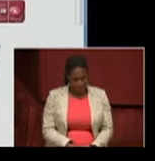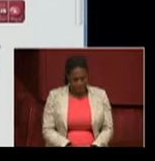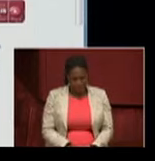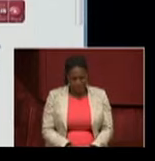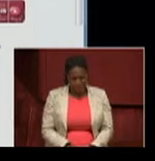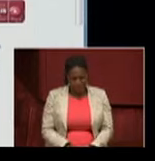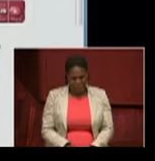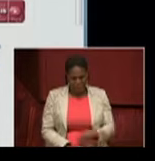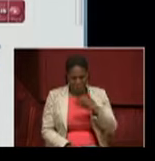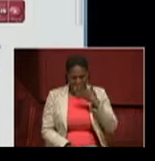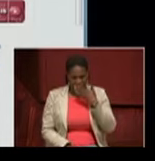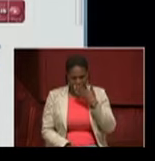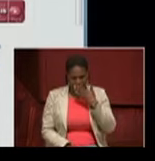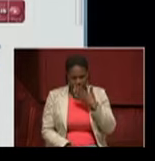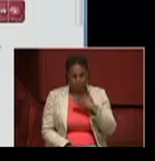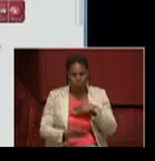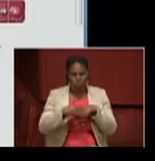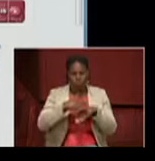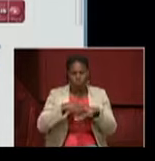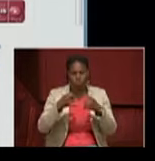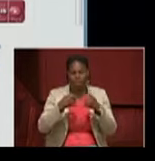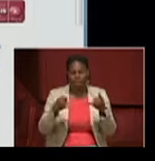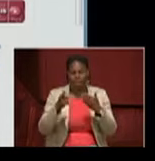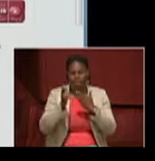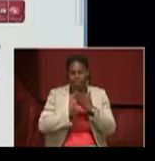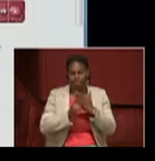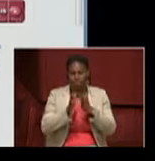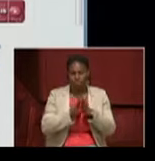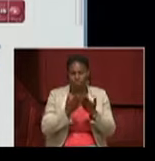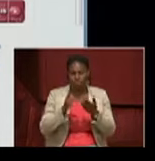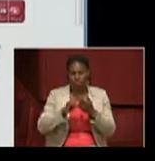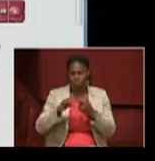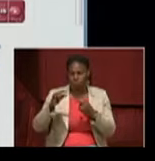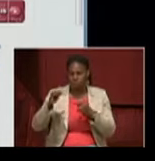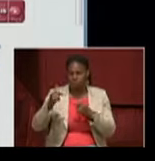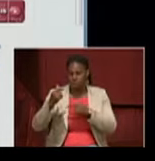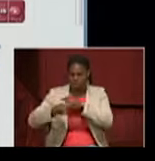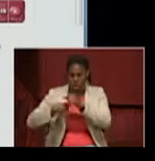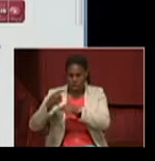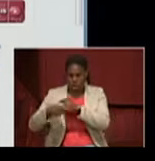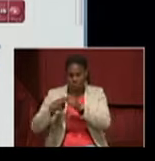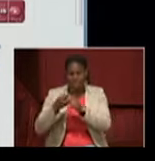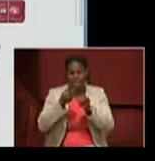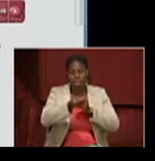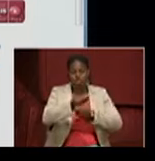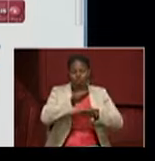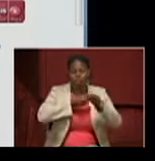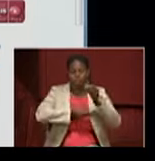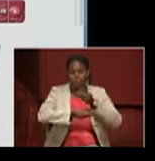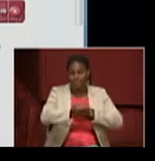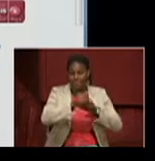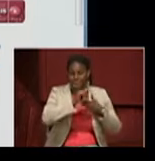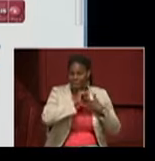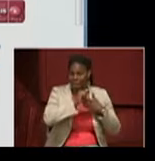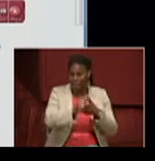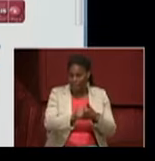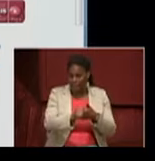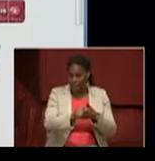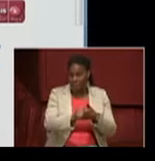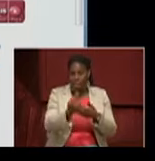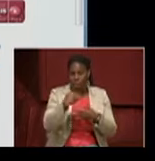The next thing we have is the online catalog guide to genealogists. Now this is replacing the guide that we had on here